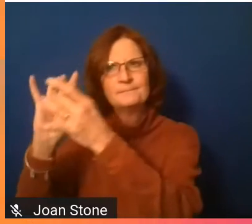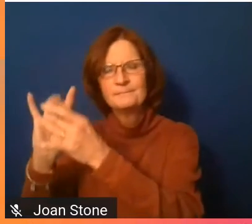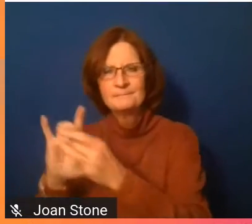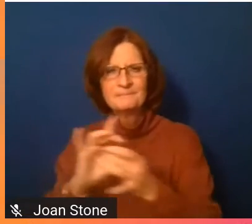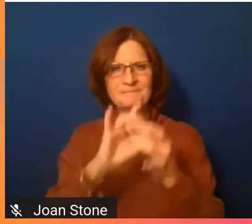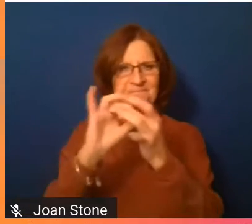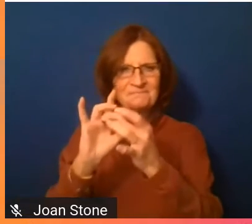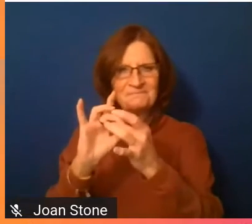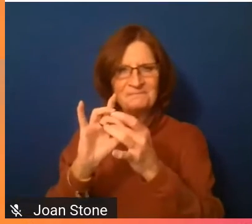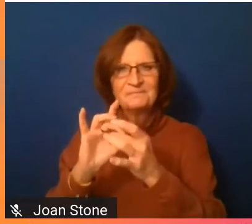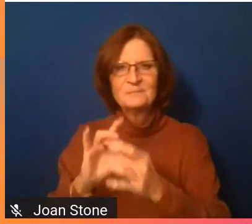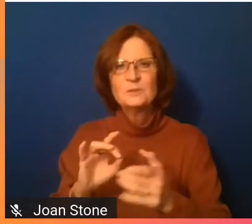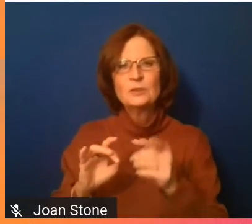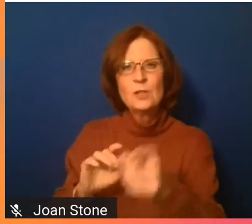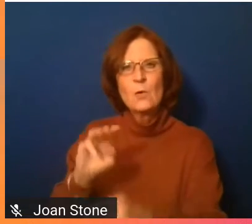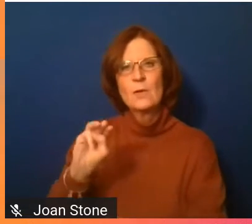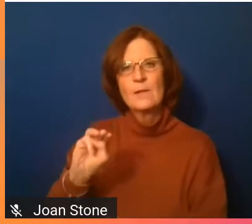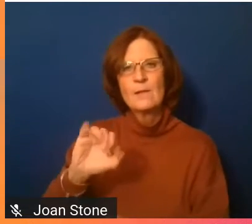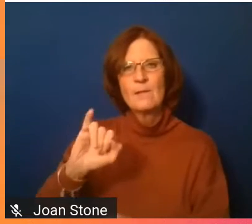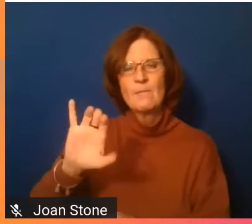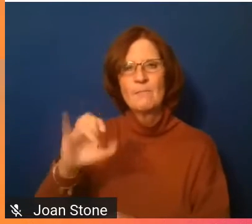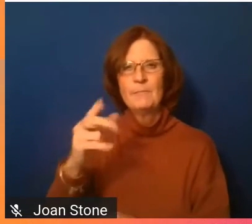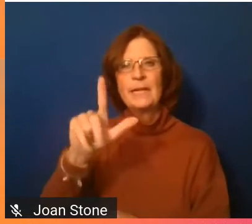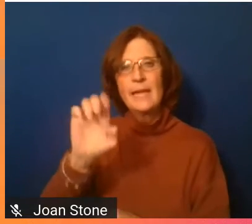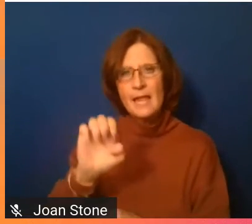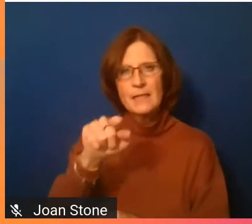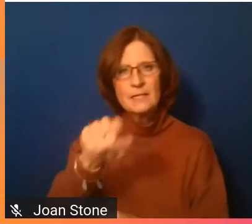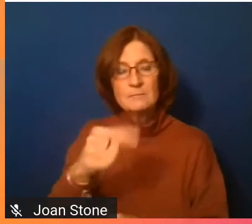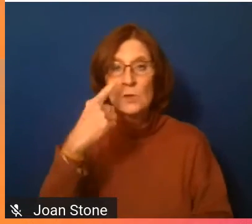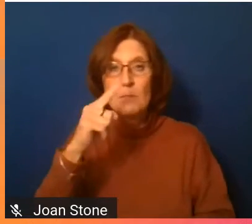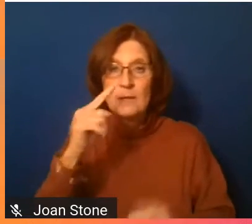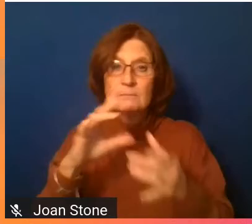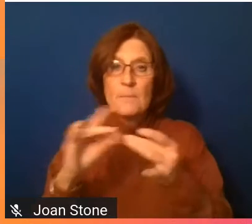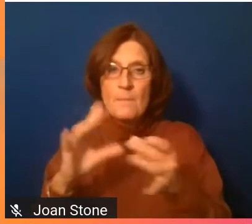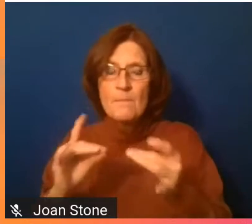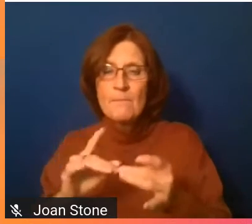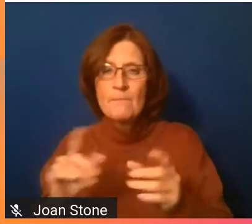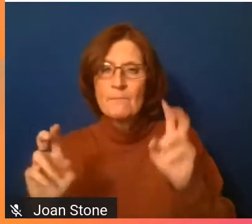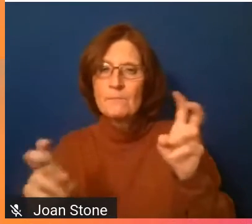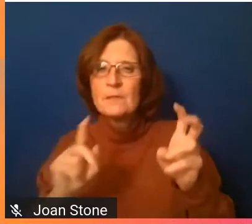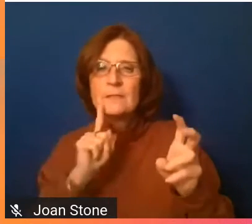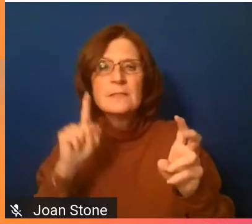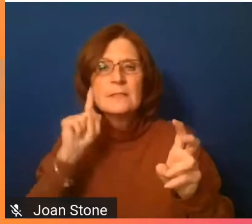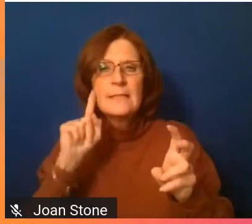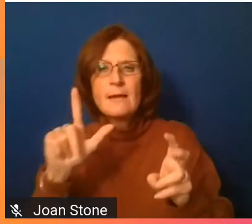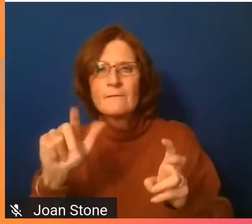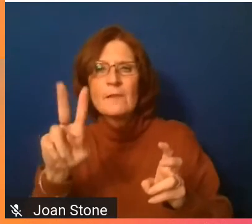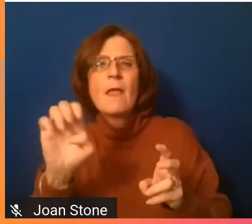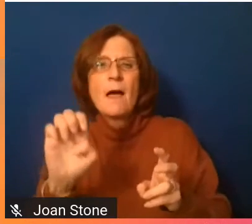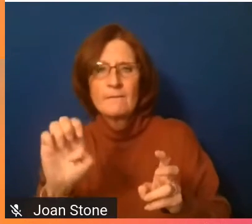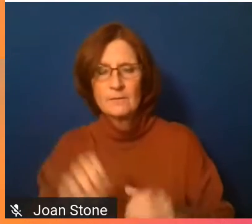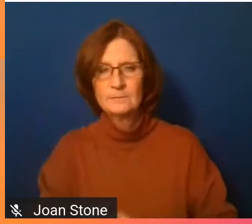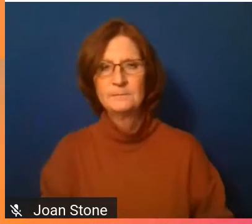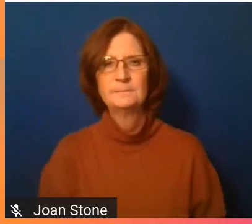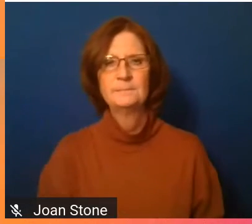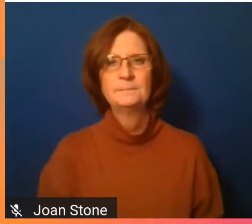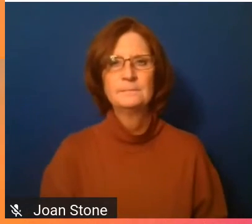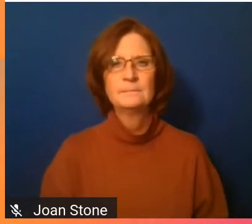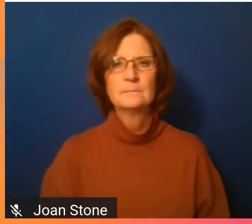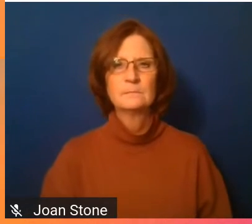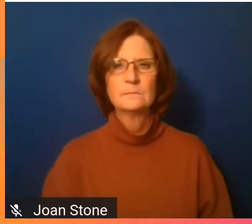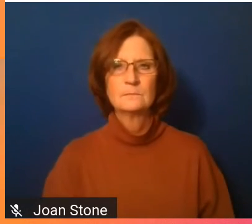But Michele, if you could talk to us about the deaf love and how it came to be, that'd be great. Okay,